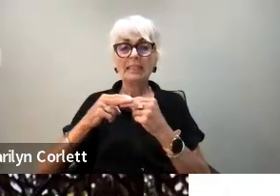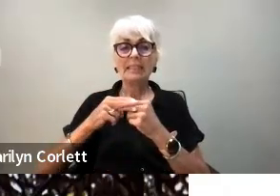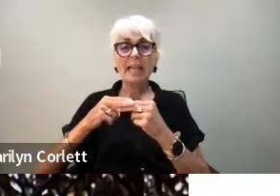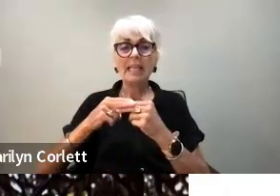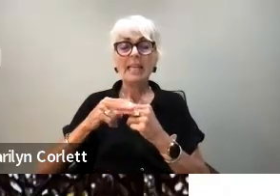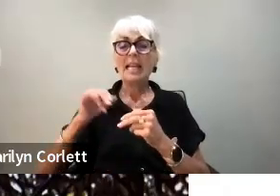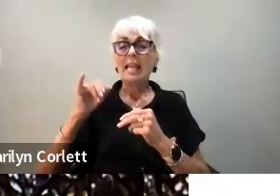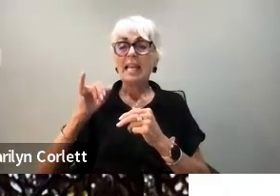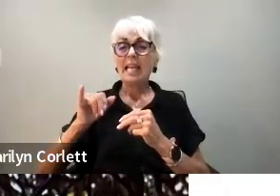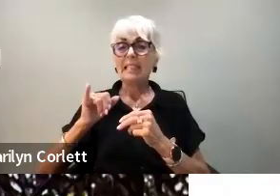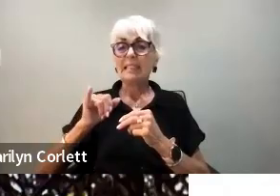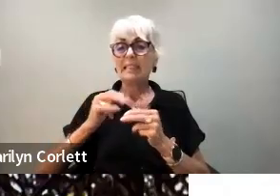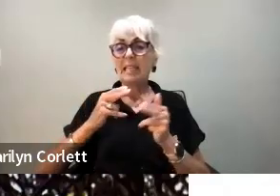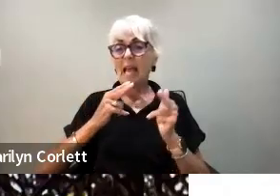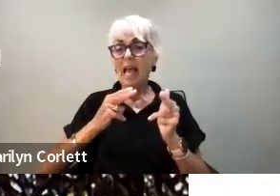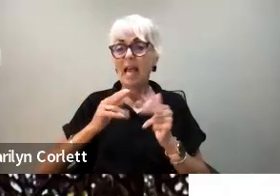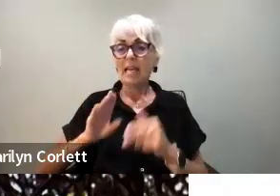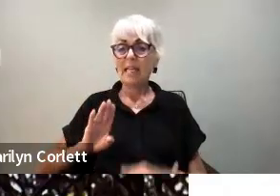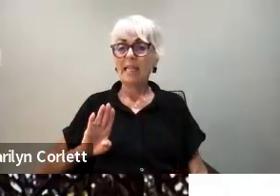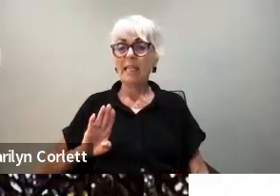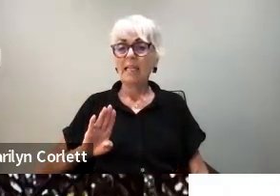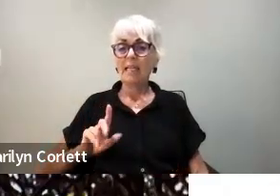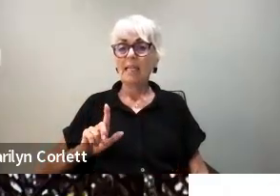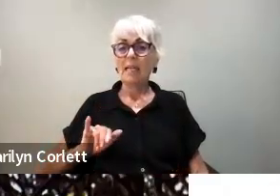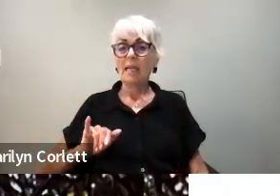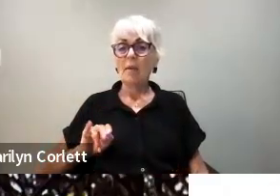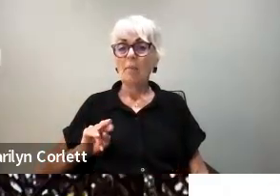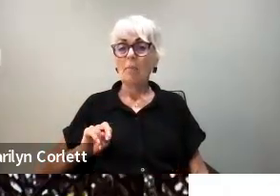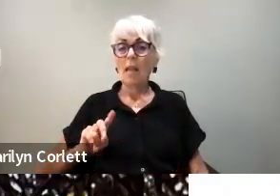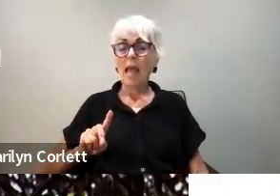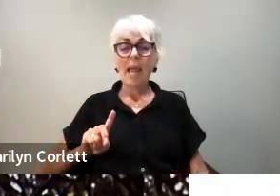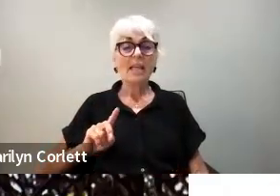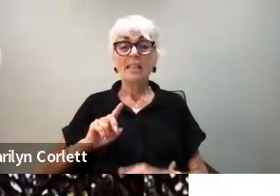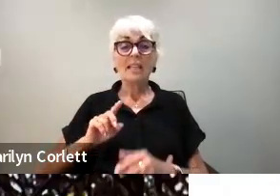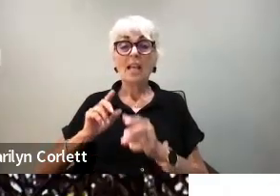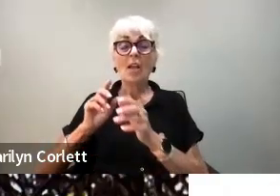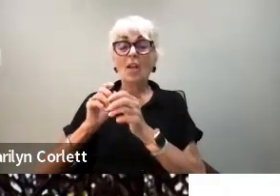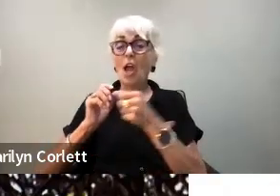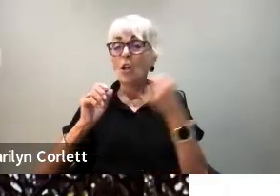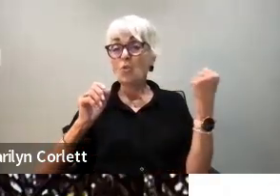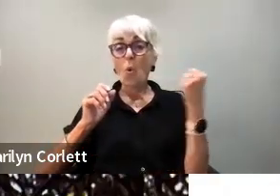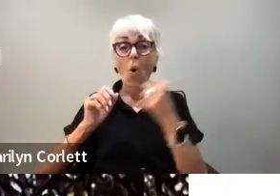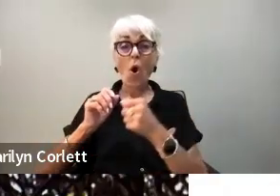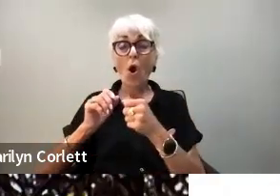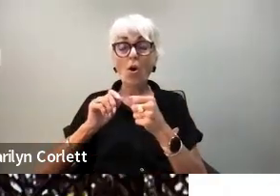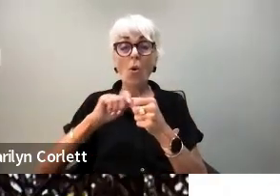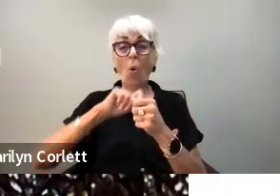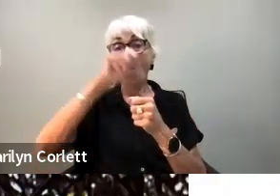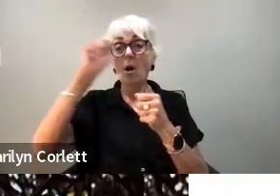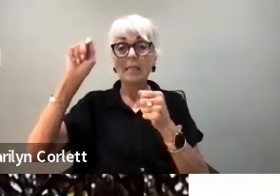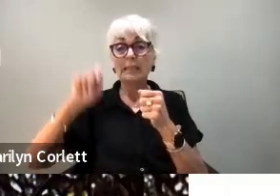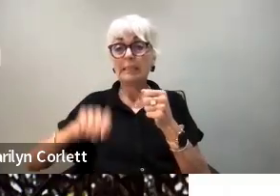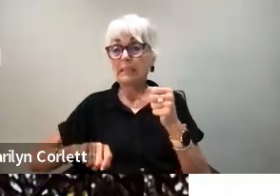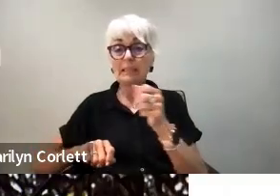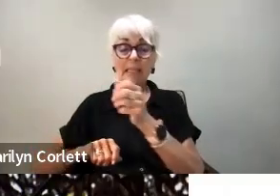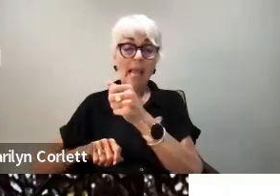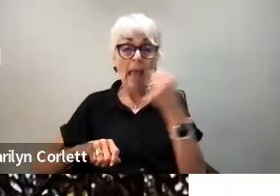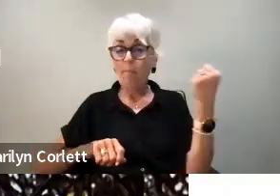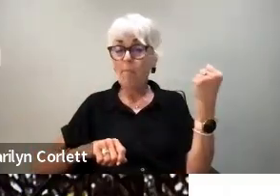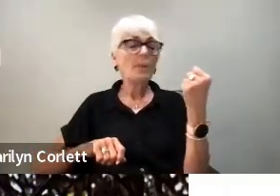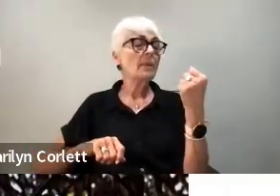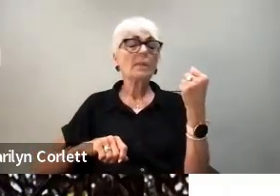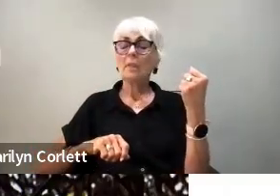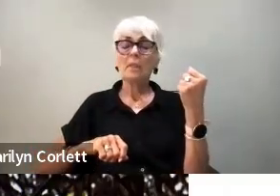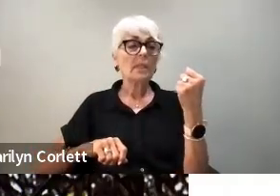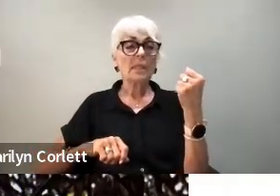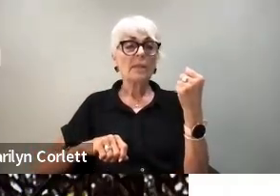hunting blind that instead of going through a triangle door or door that zips, the entire side lifts up. So you're able to wheel